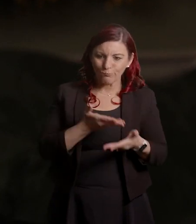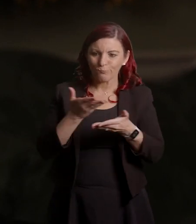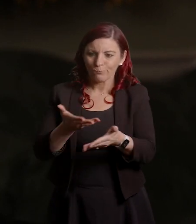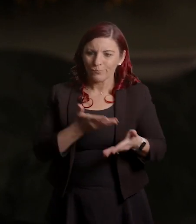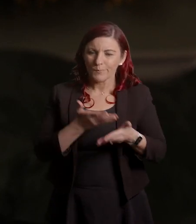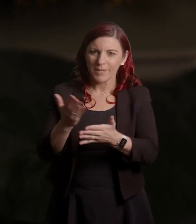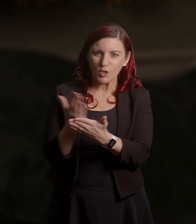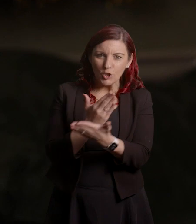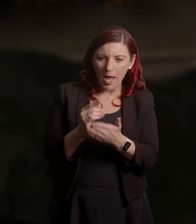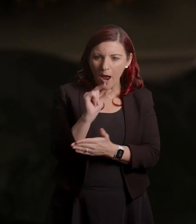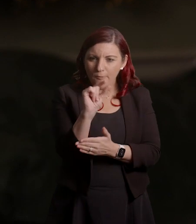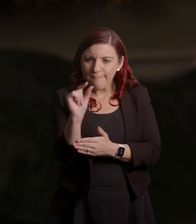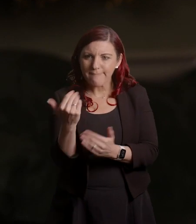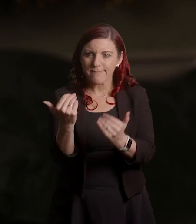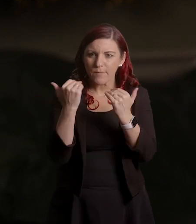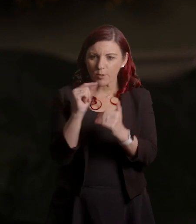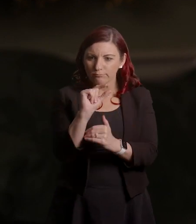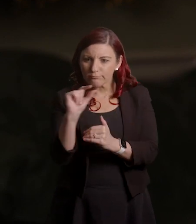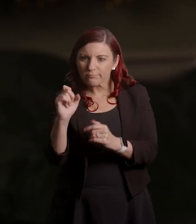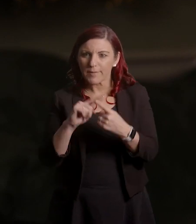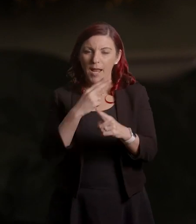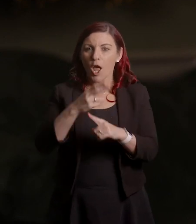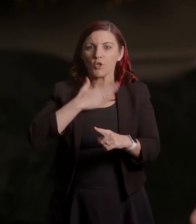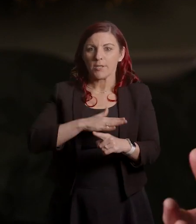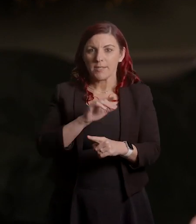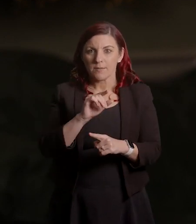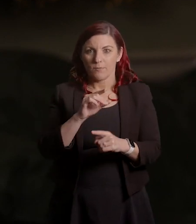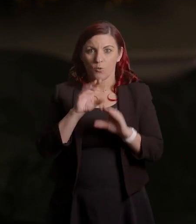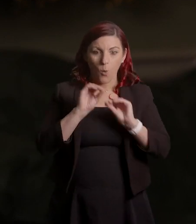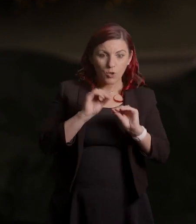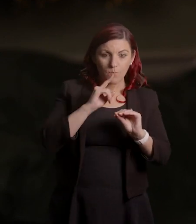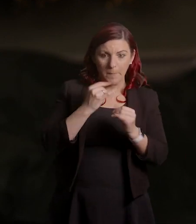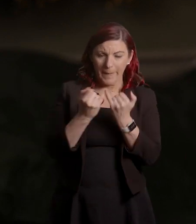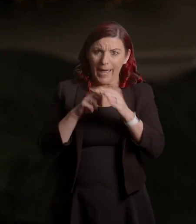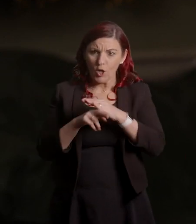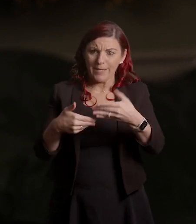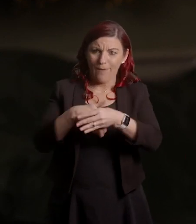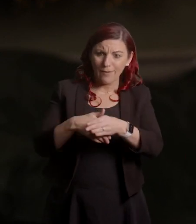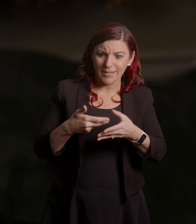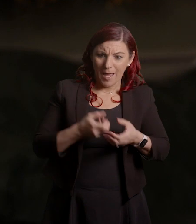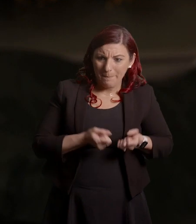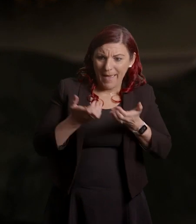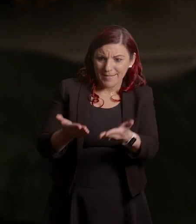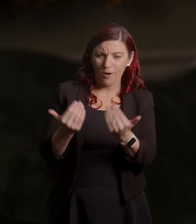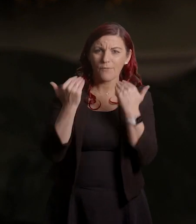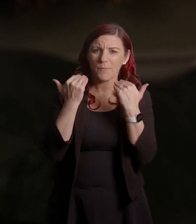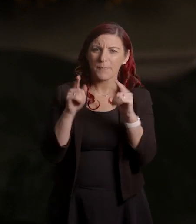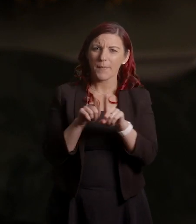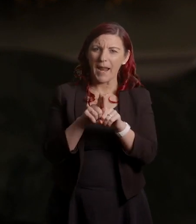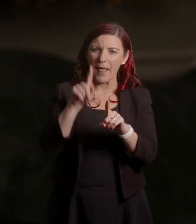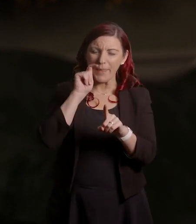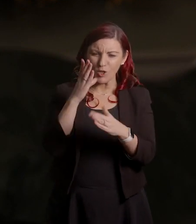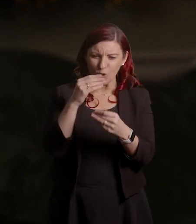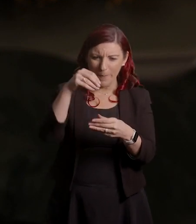to share the little nuggets of information that they have, not just coaches, like players. And you know,